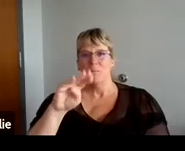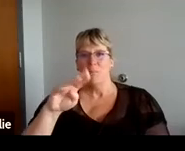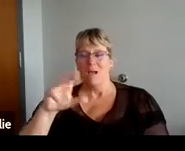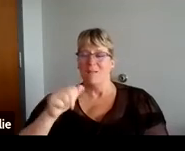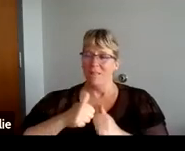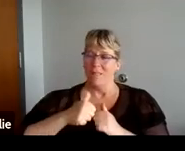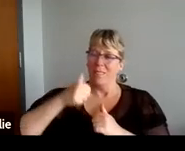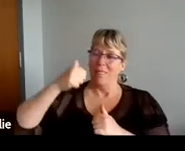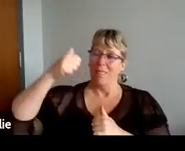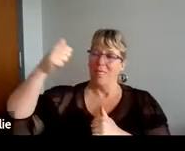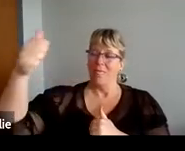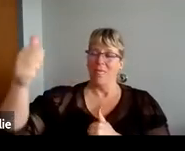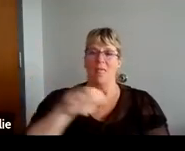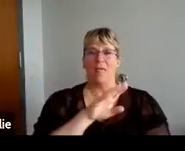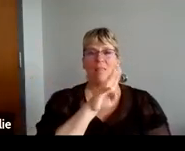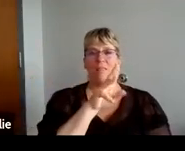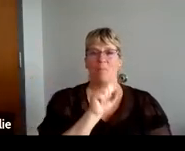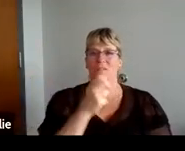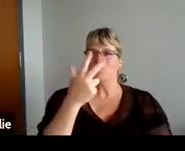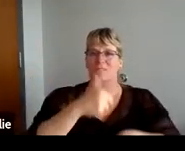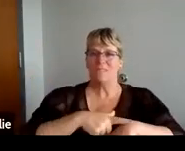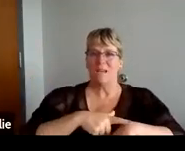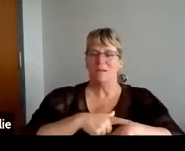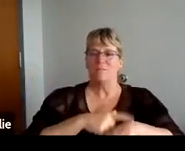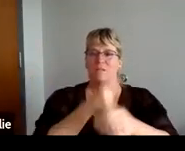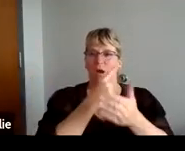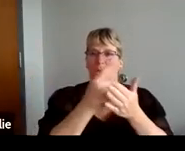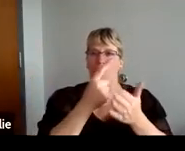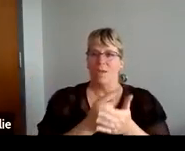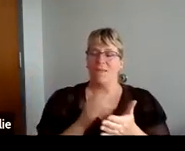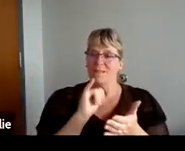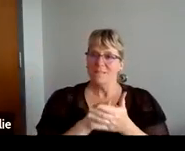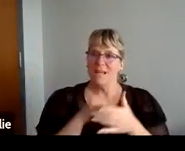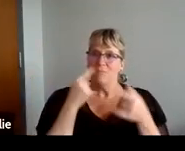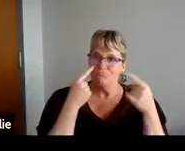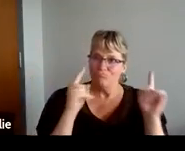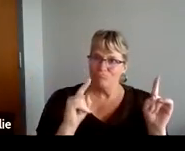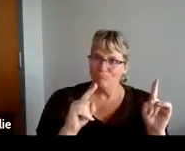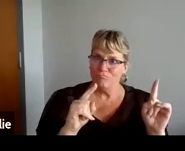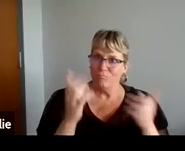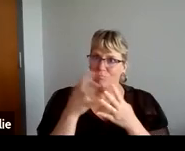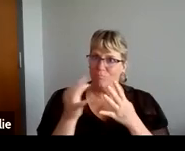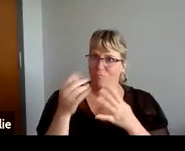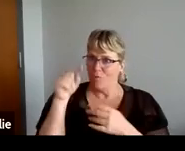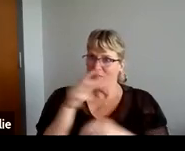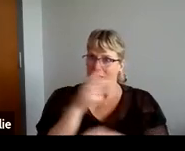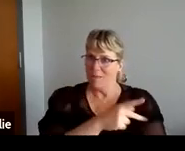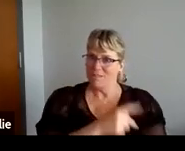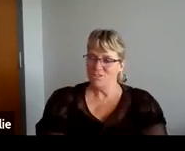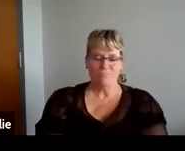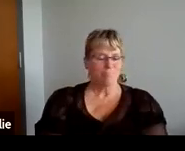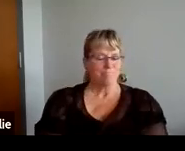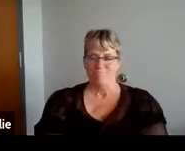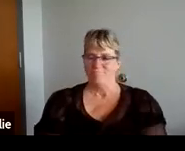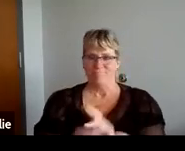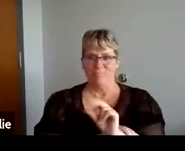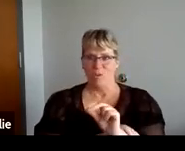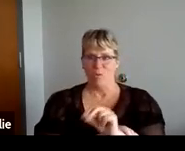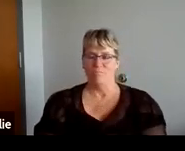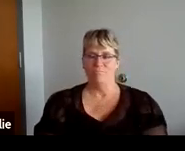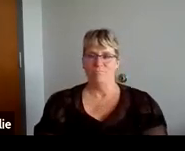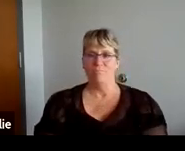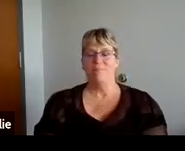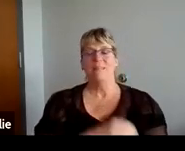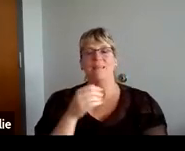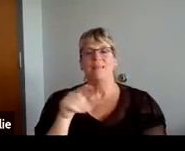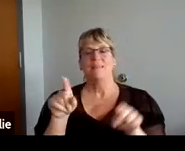the bus only runs 3 times a week. Is that going to be a feasible option for that patient? More than likely, no. Similarly, if a